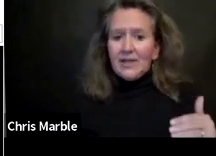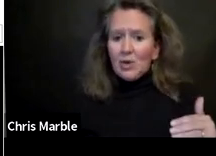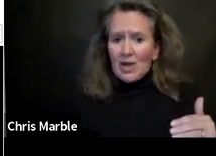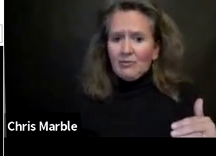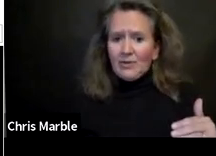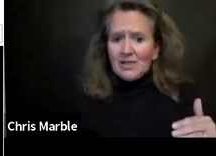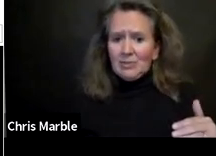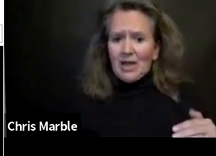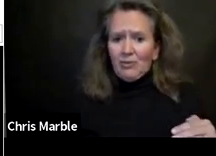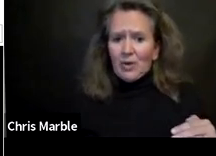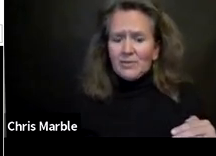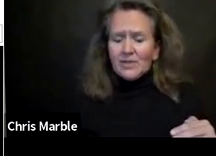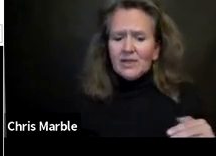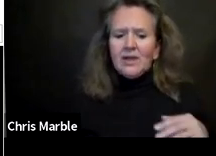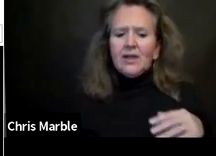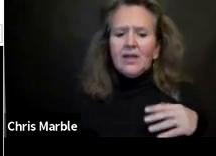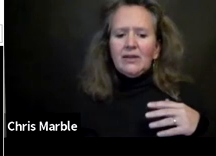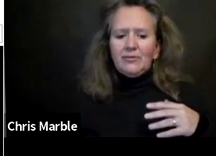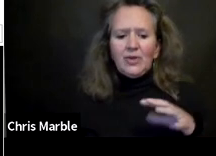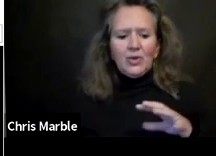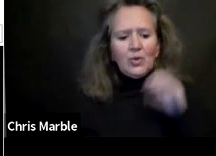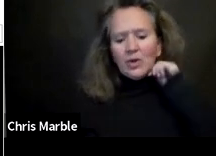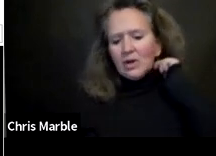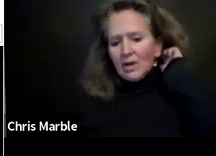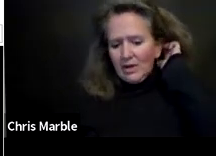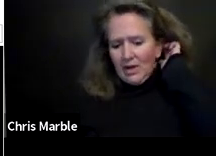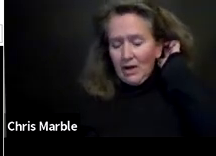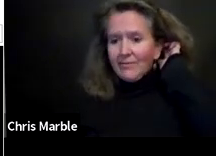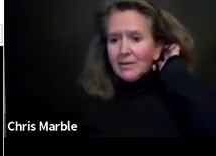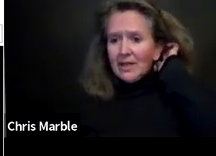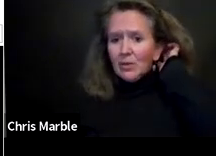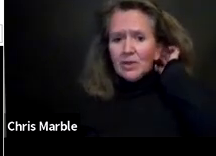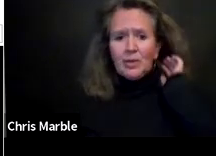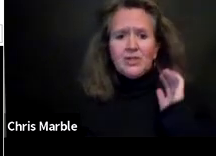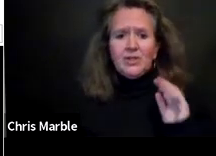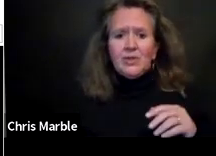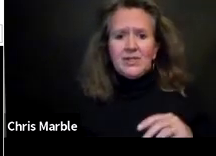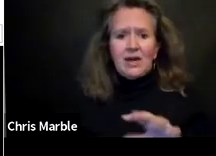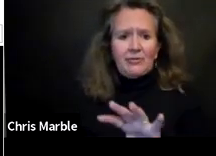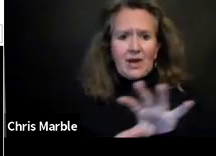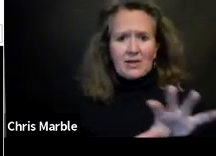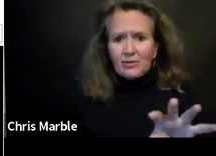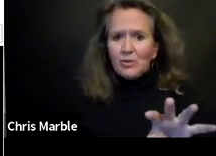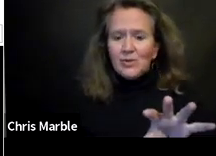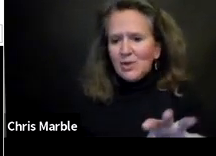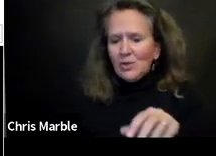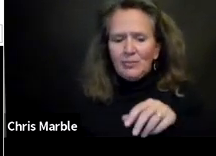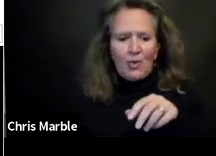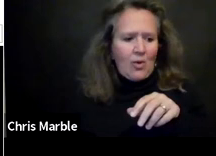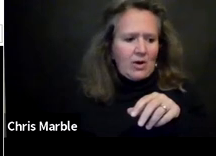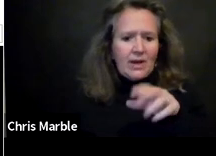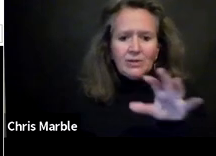The video conferencing platforms, if you are having a meeting with a person who is deaf through